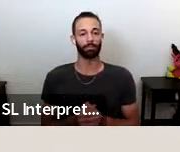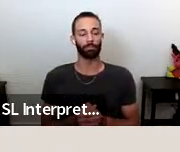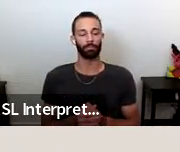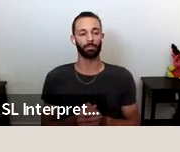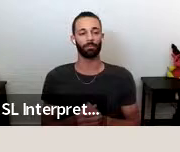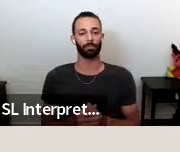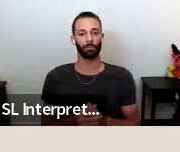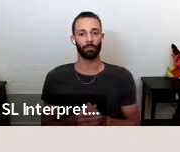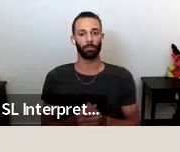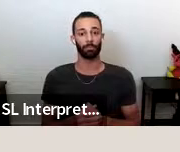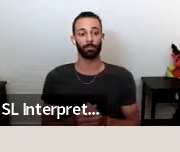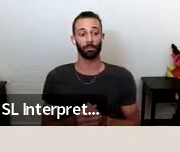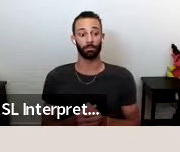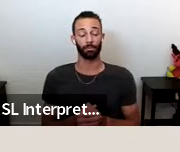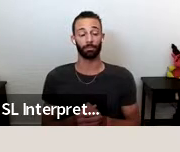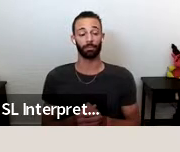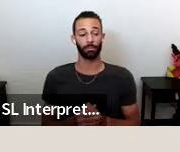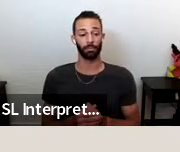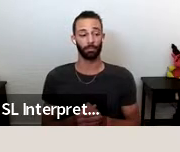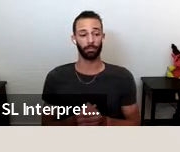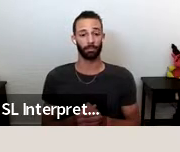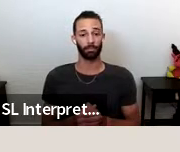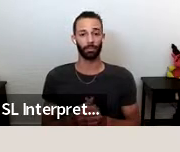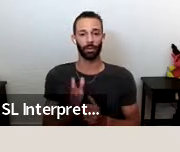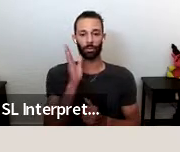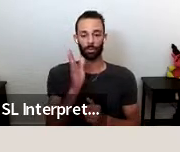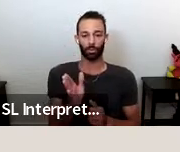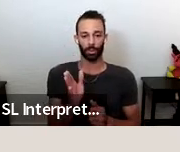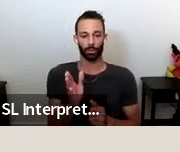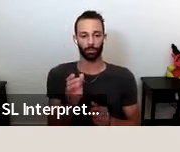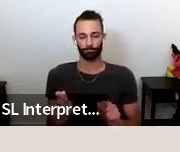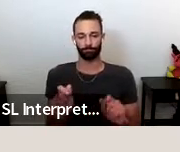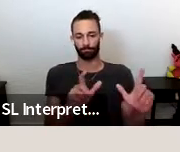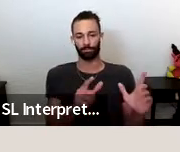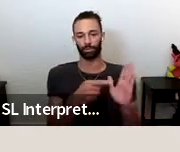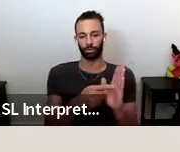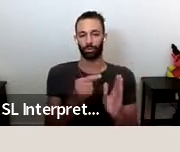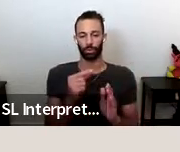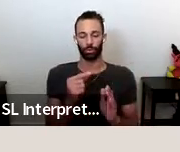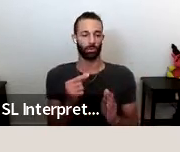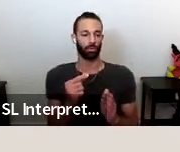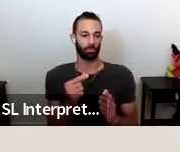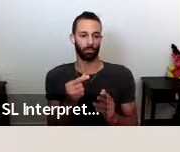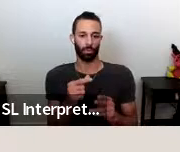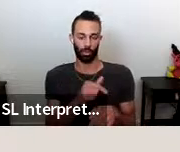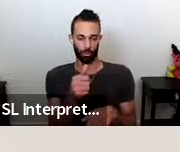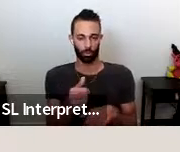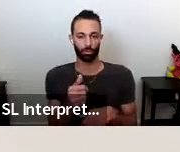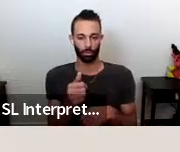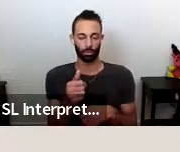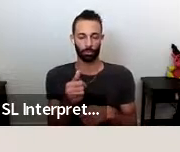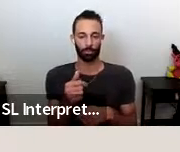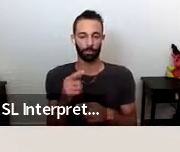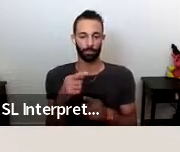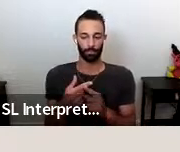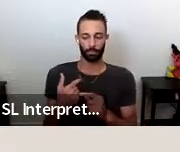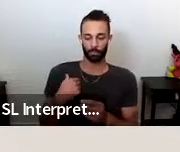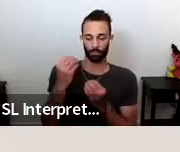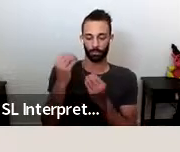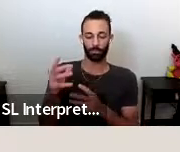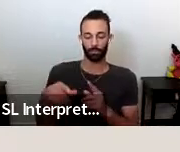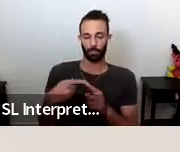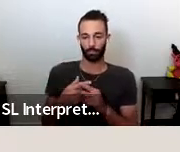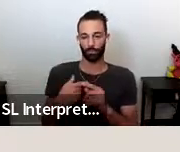Yeah. So Nagasi, actually, could we slow down a little bit on the slides? And then I'll just let you know when we can move